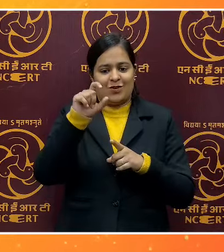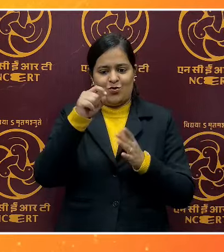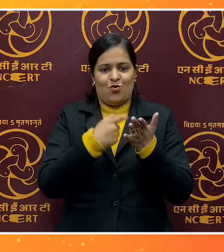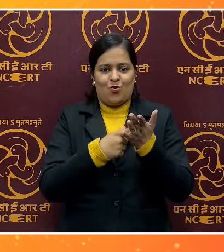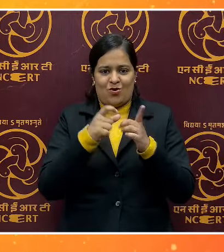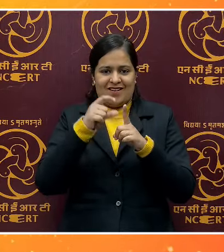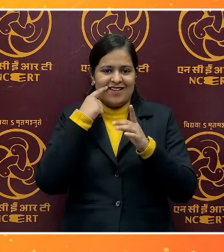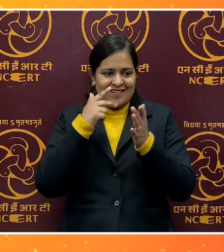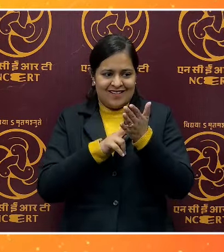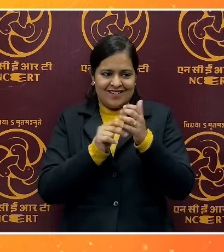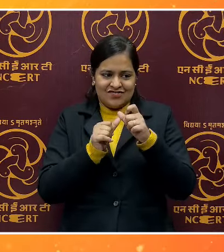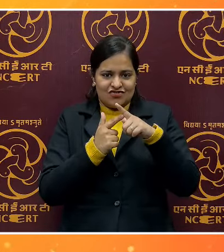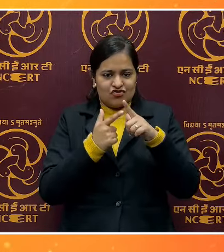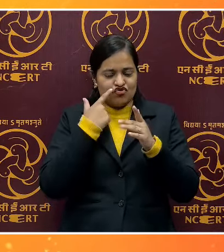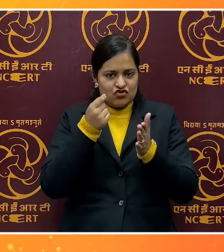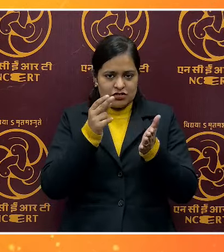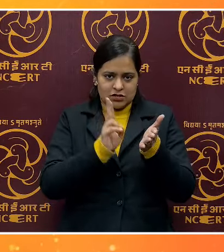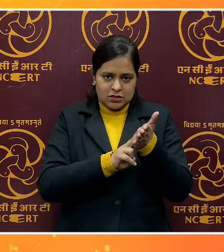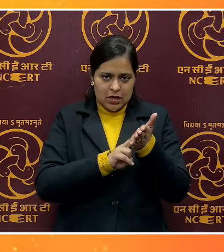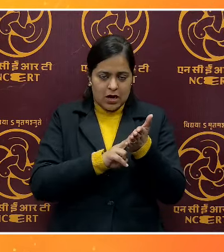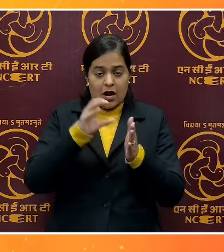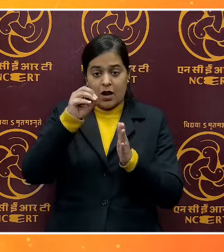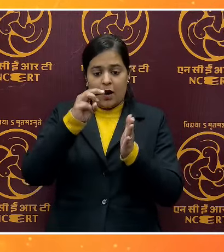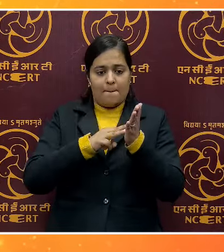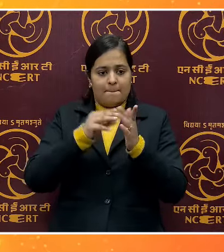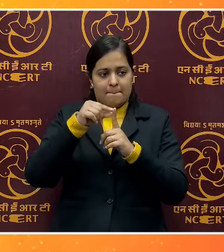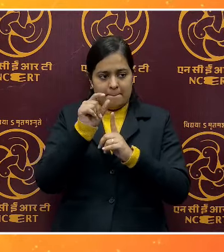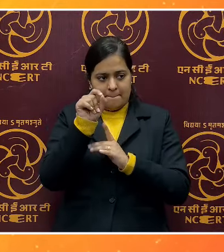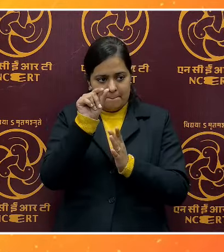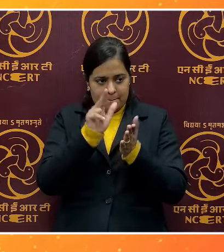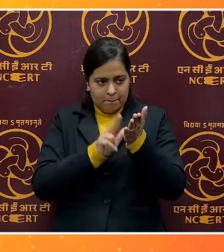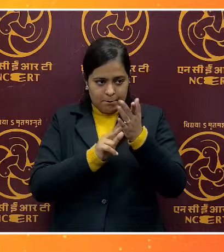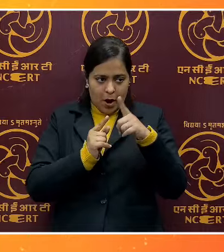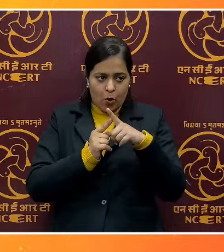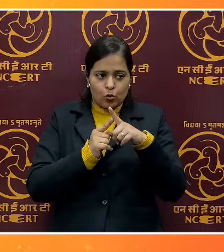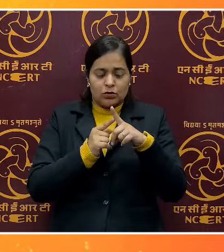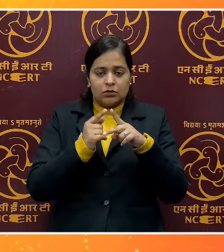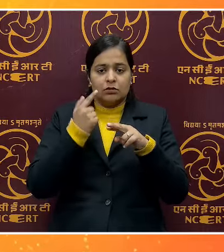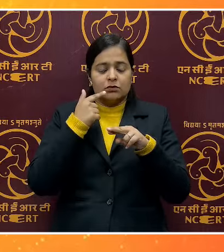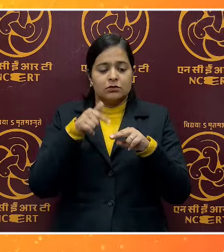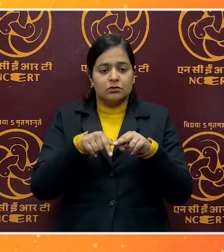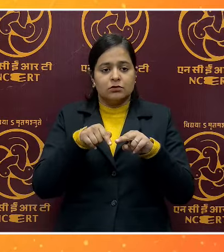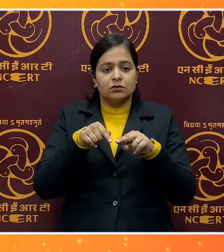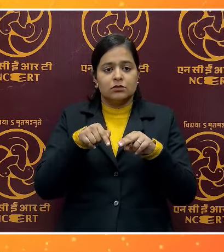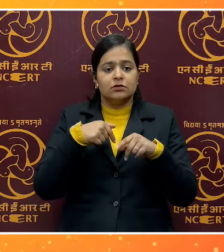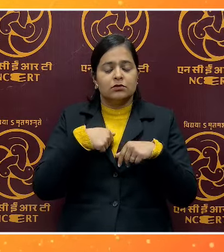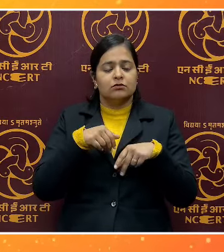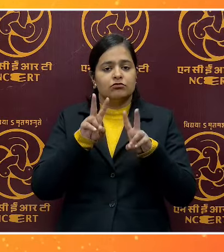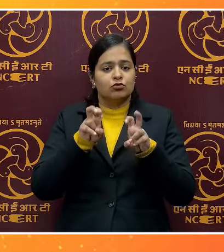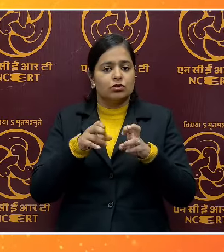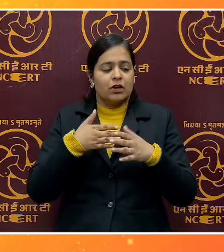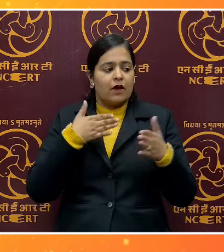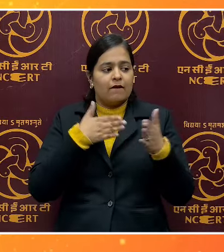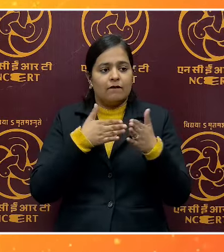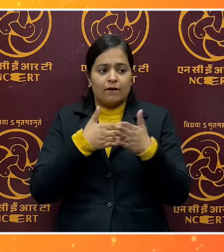bond, and when drop in the solution, its coordination identity will not to be disturbed.